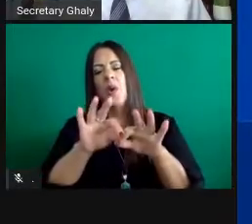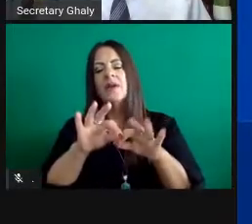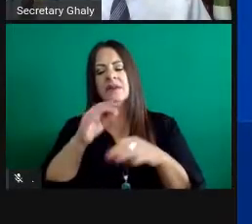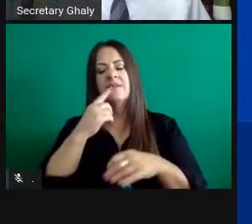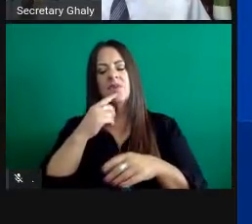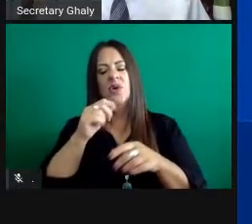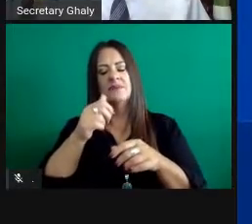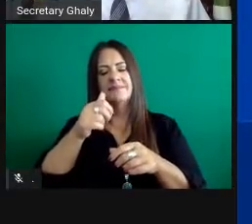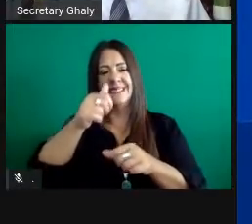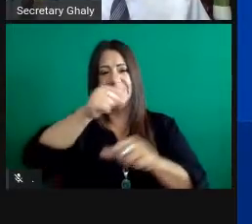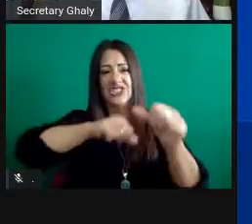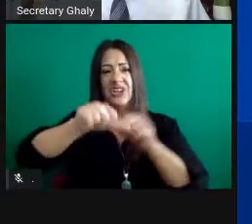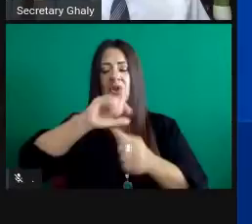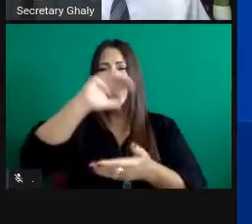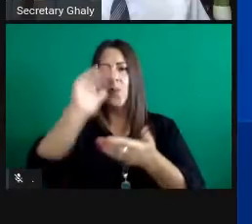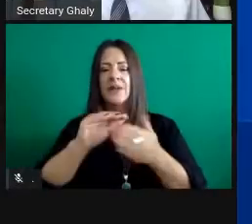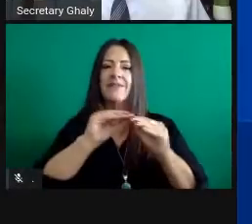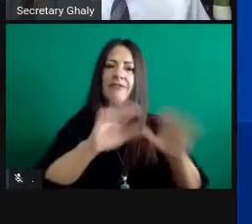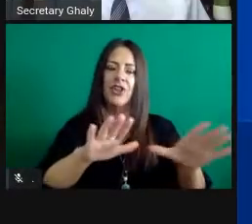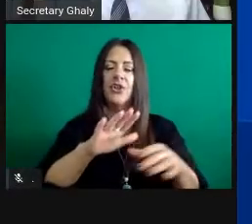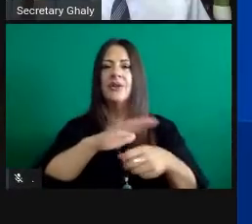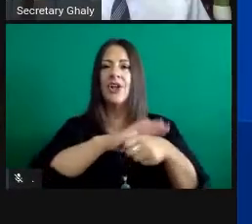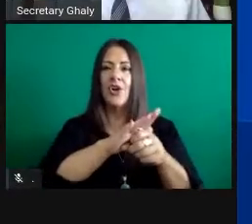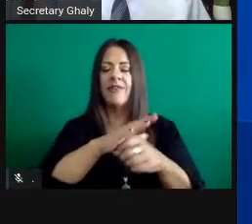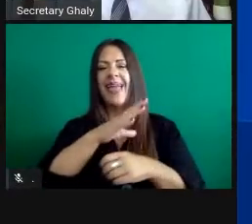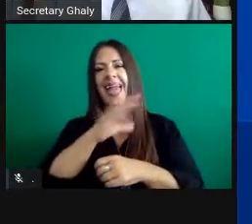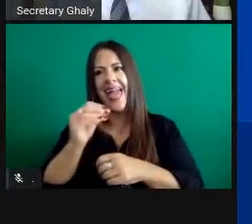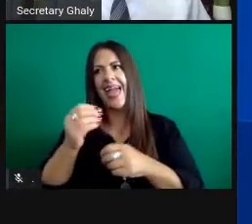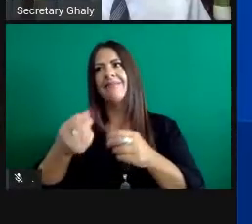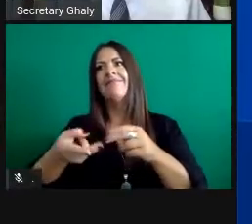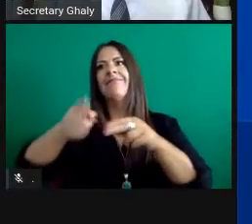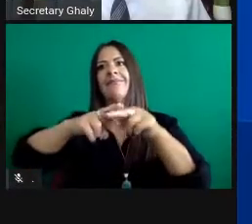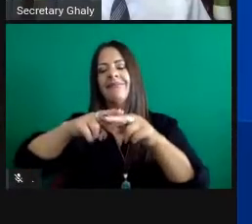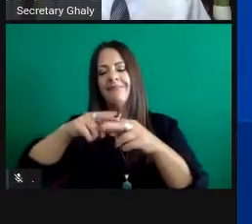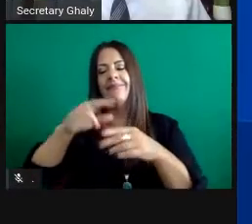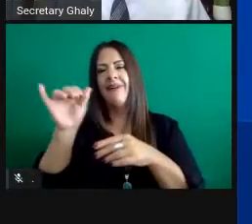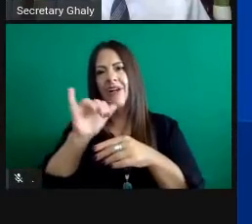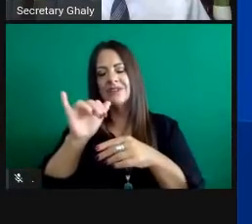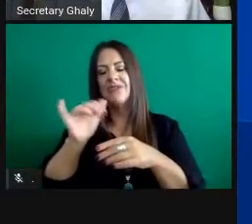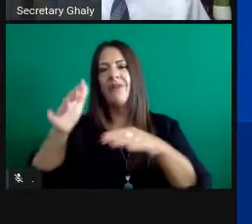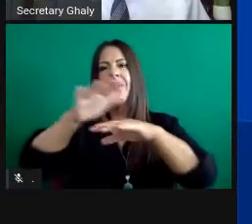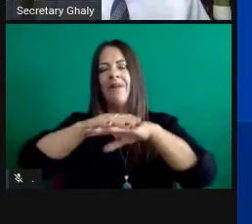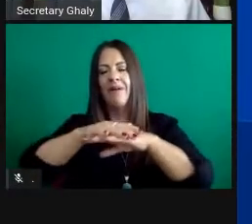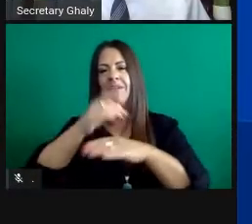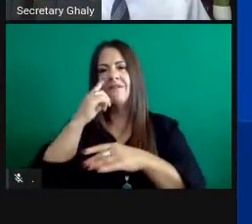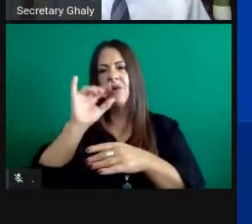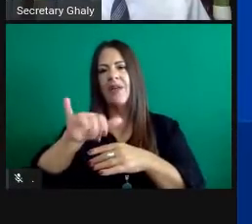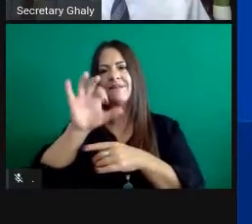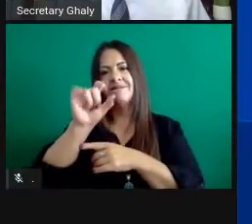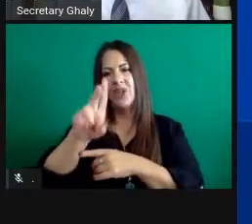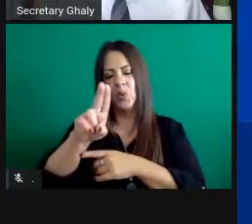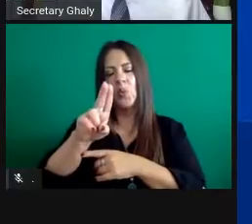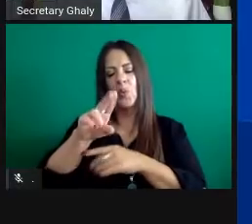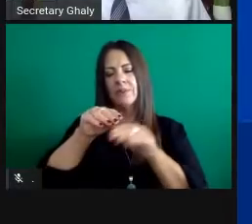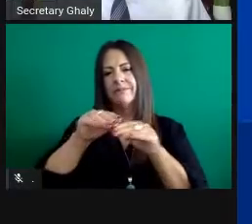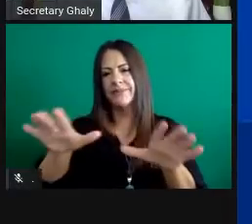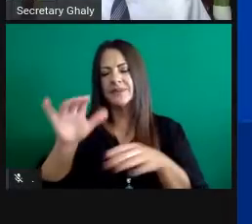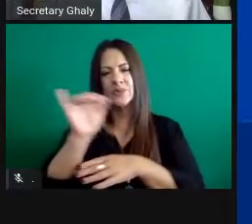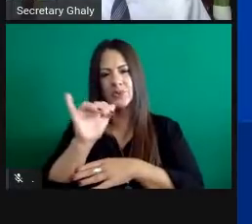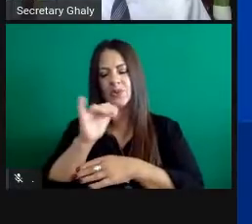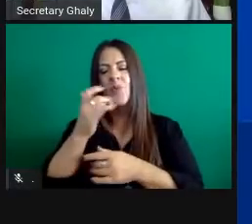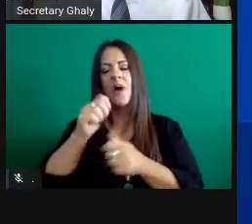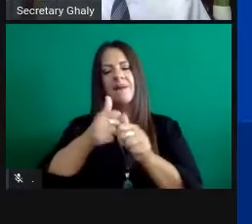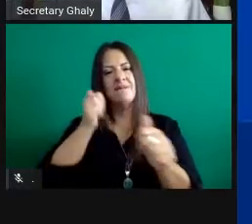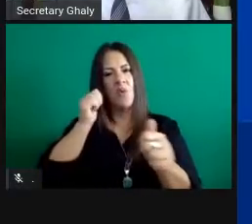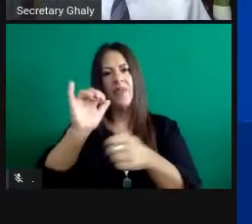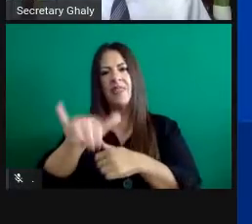system as we see the pressure already from COVID is real, significant, impactful, and additive. So we want to